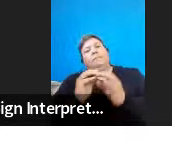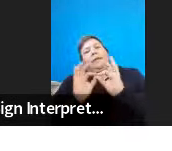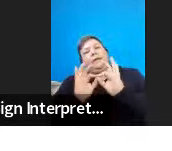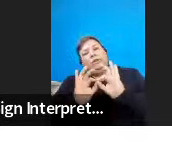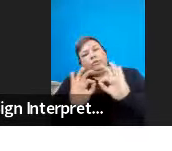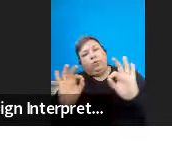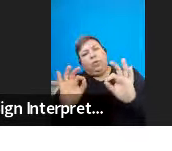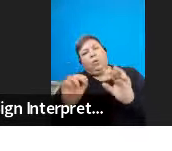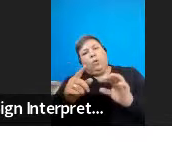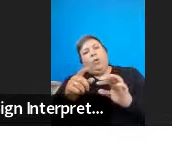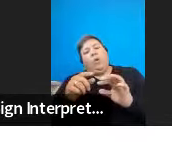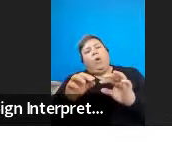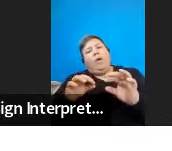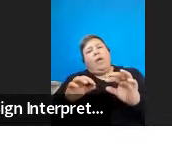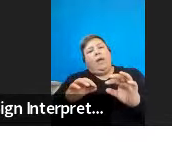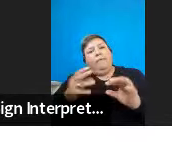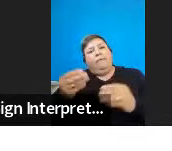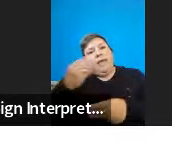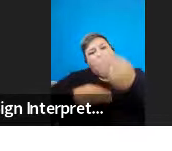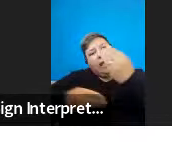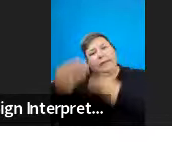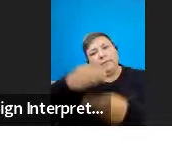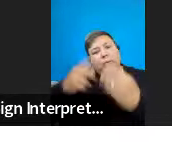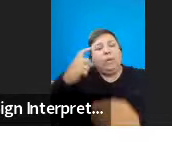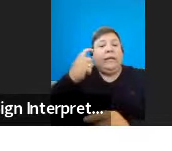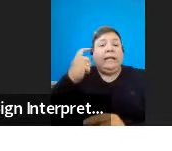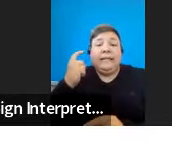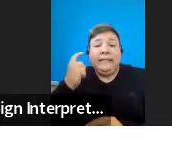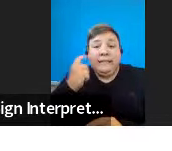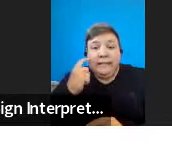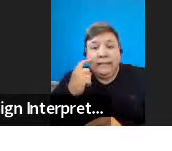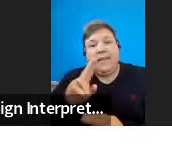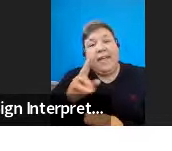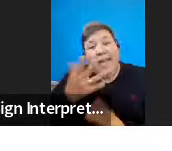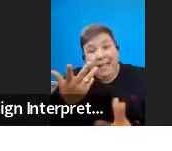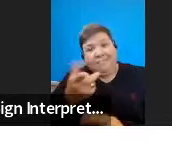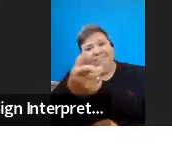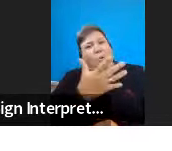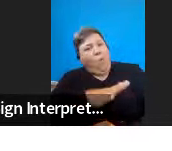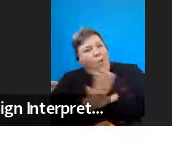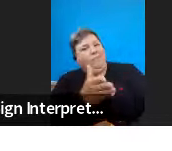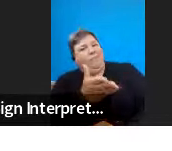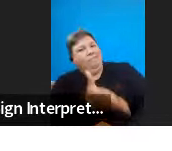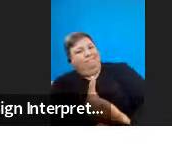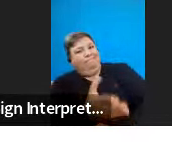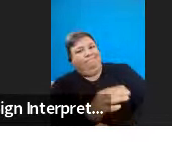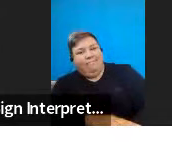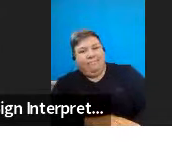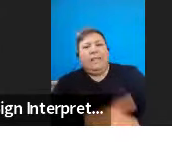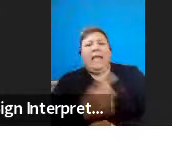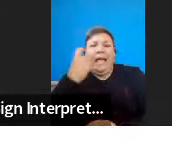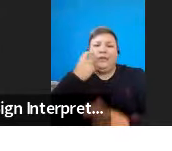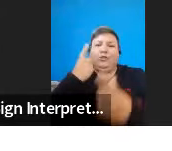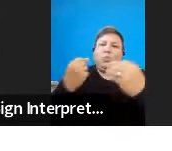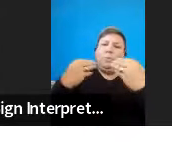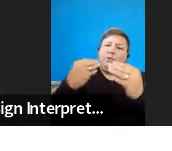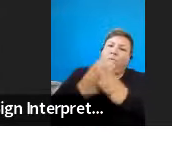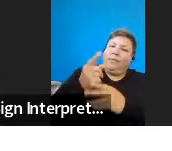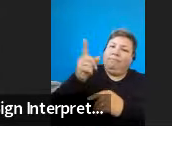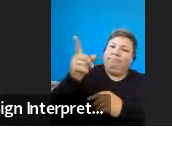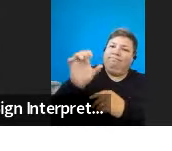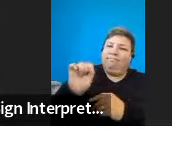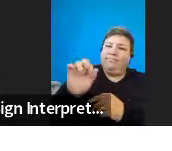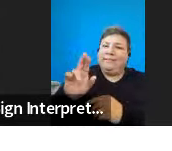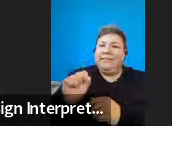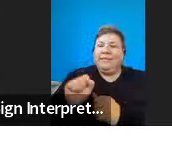export as easy as you would want it to be. So it should be easy to do business with SARS. And for SMMEs, we are